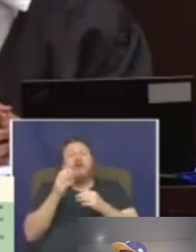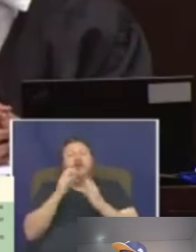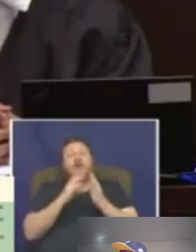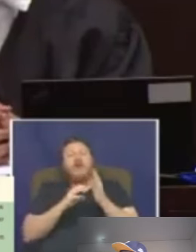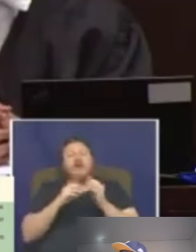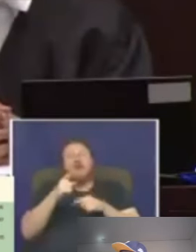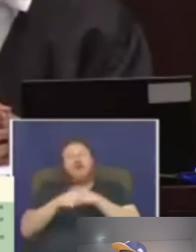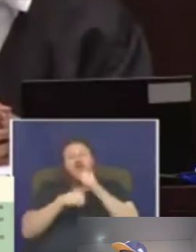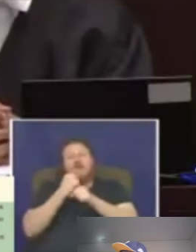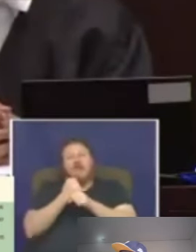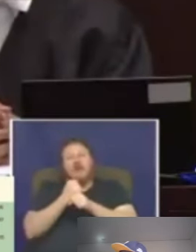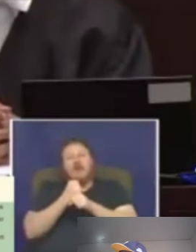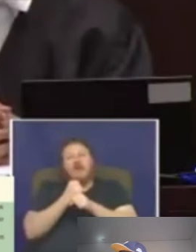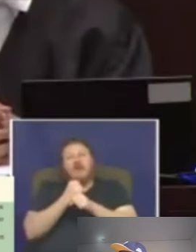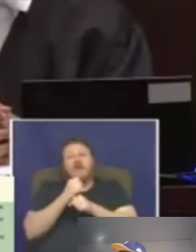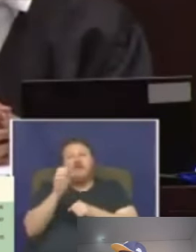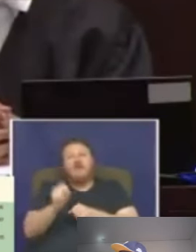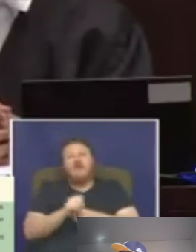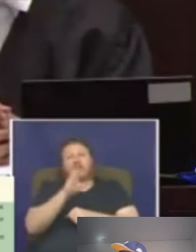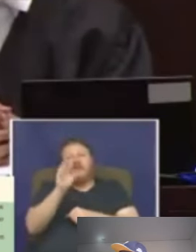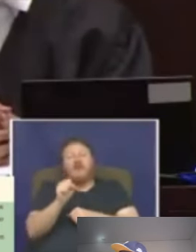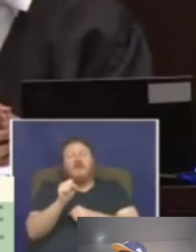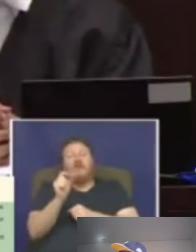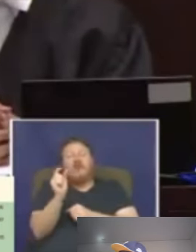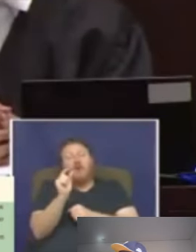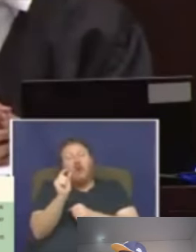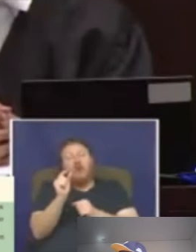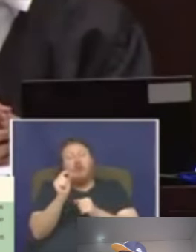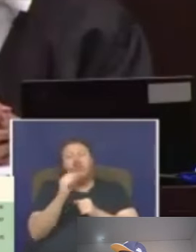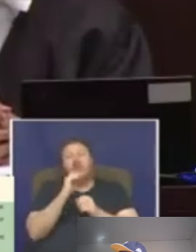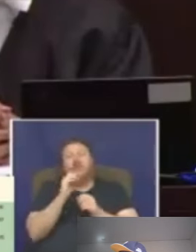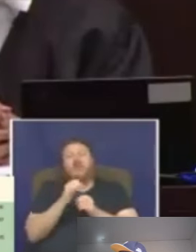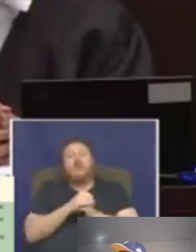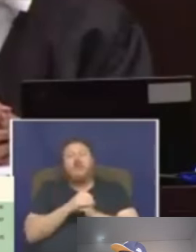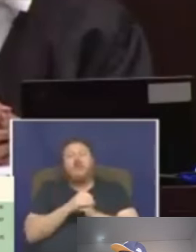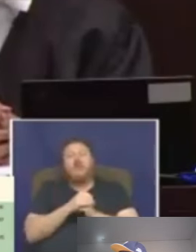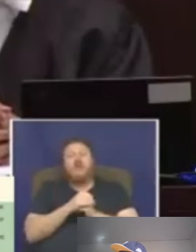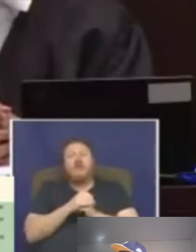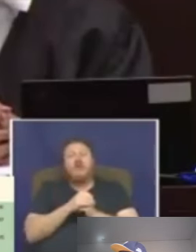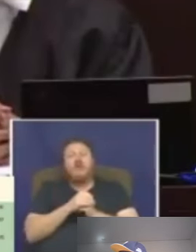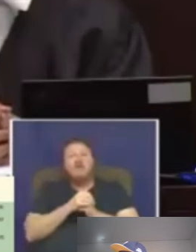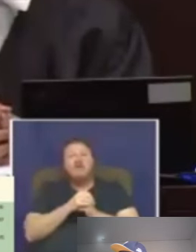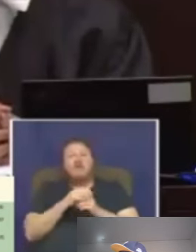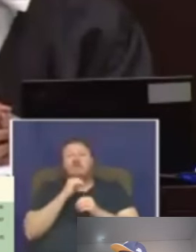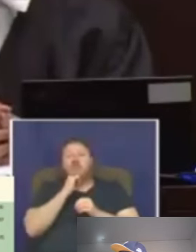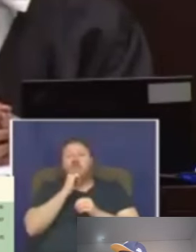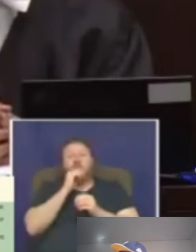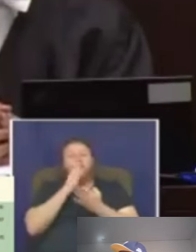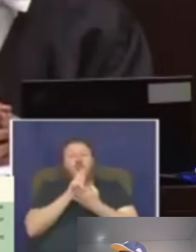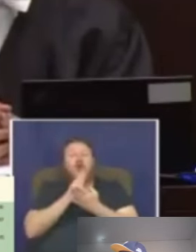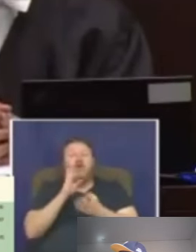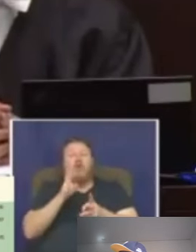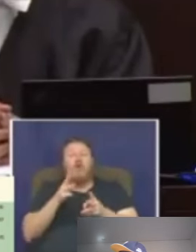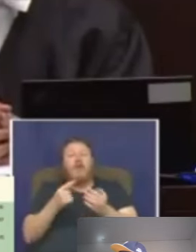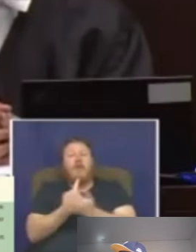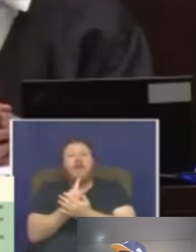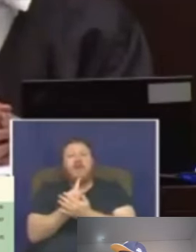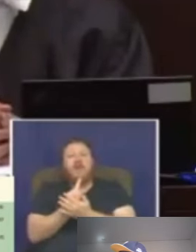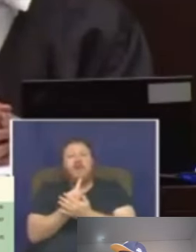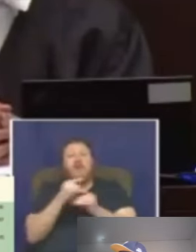Earlier this year, South Africa was perilously close to a point of no return. The scorched earth lay dormant, uncertain, seemingly holding its breath